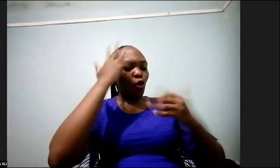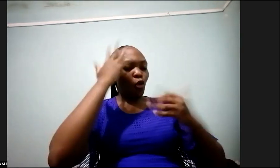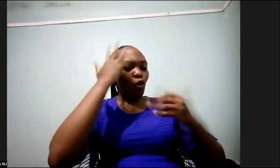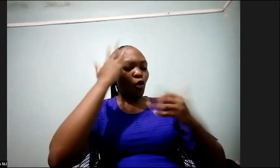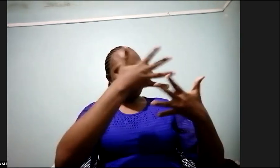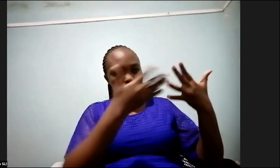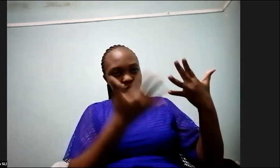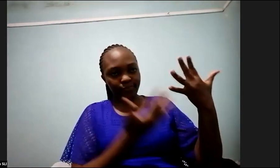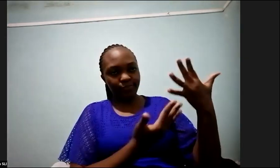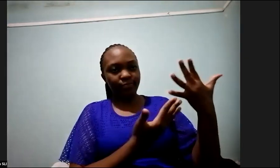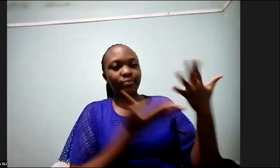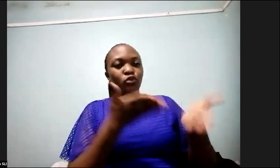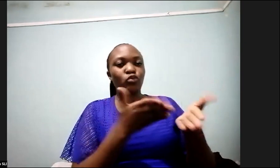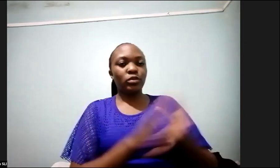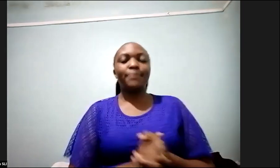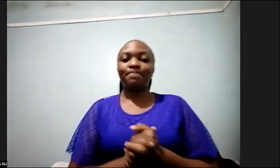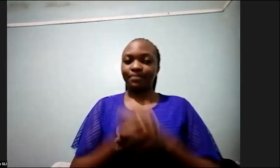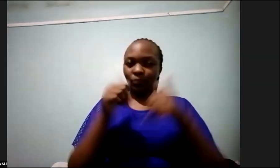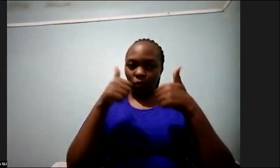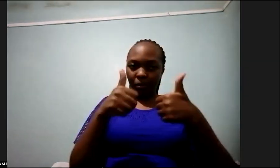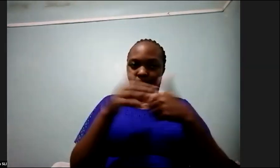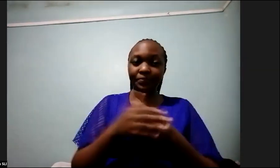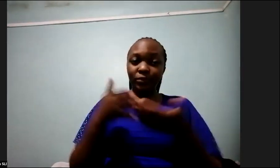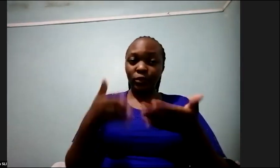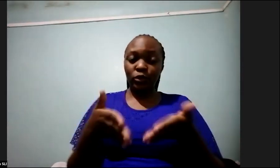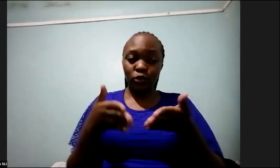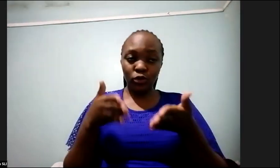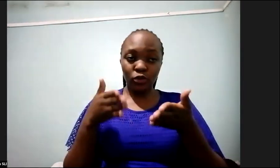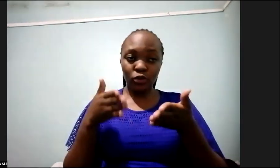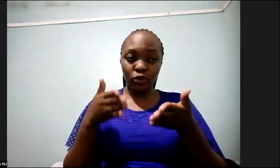So today is the big day, and as I start sharing,